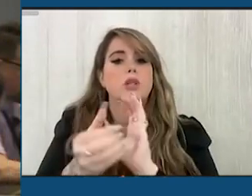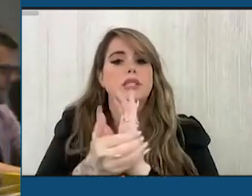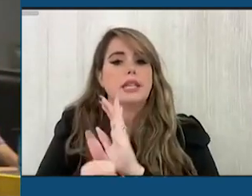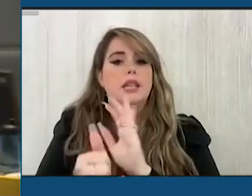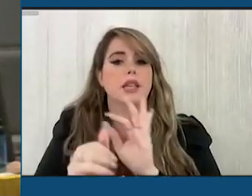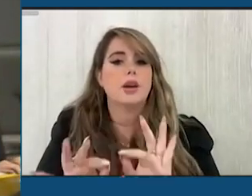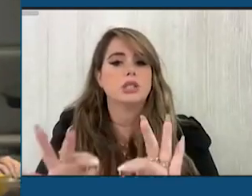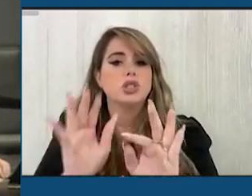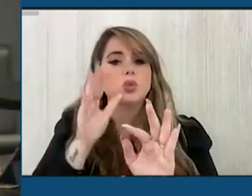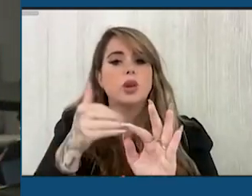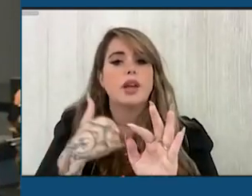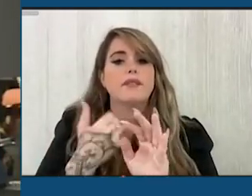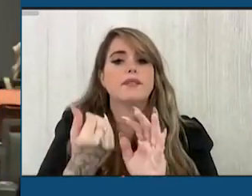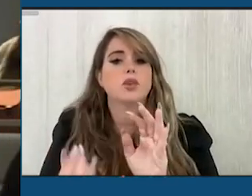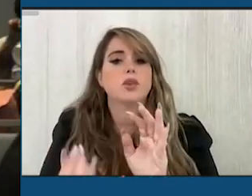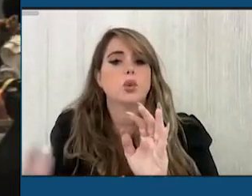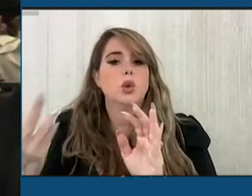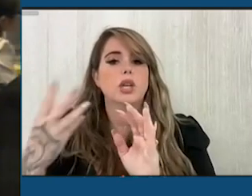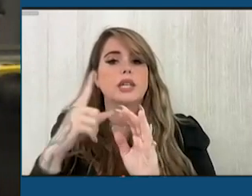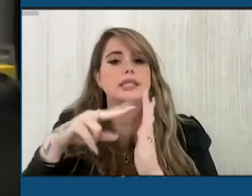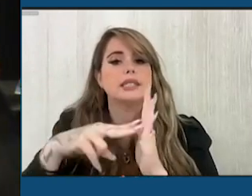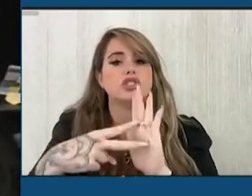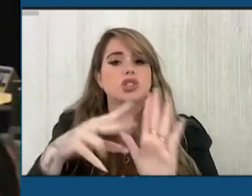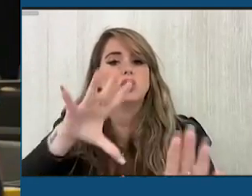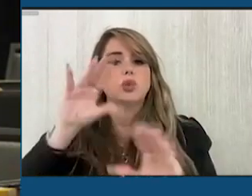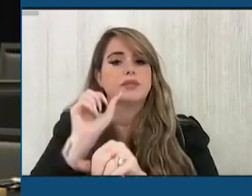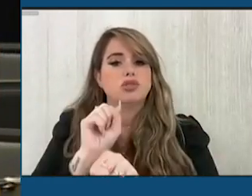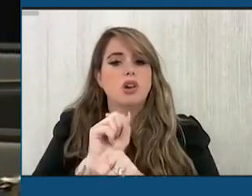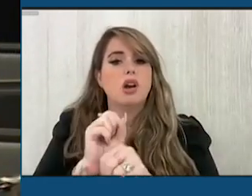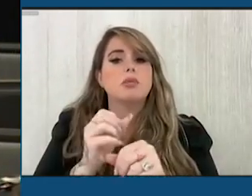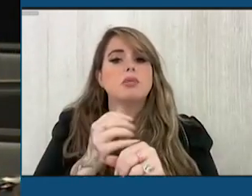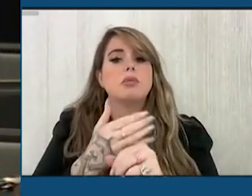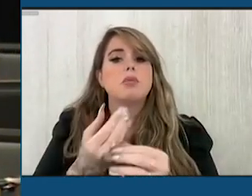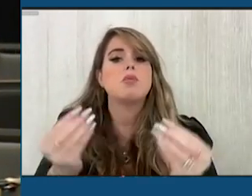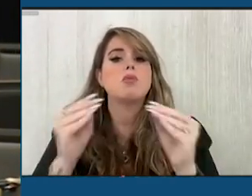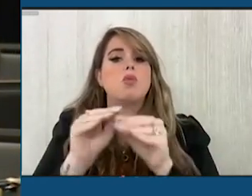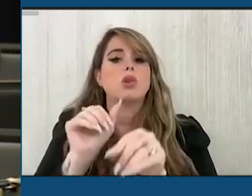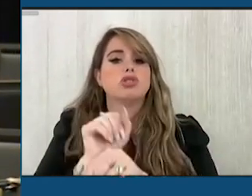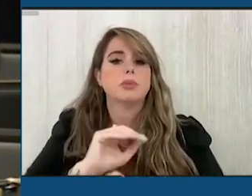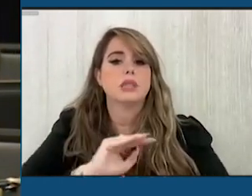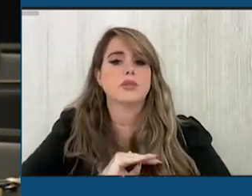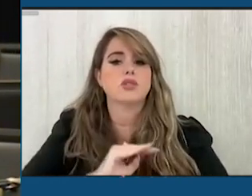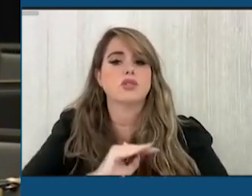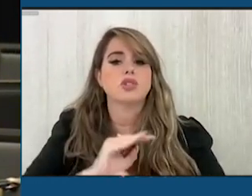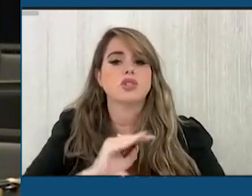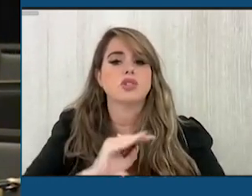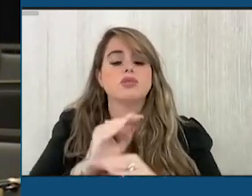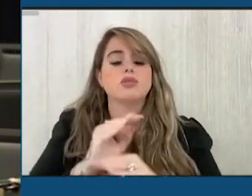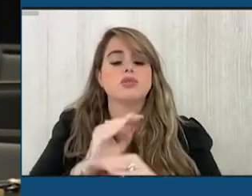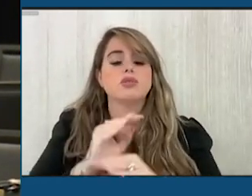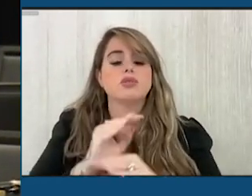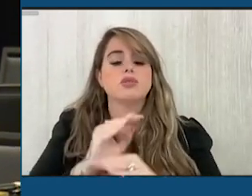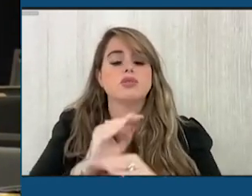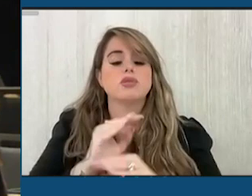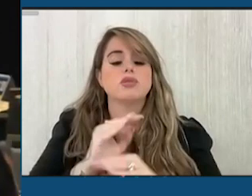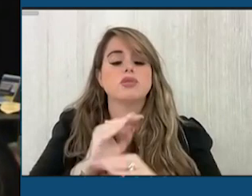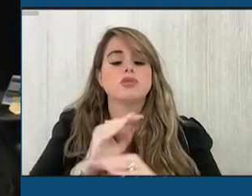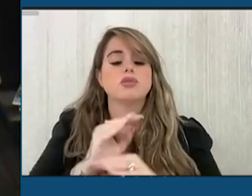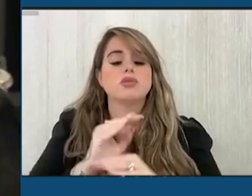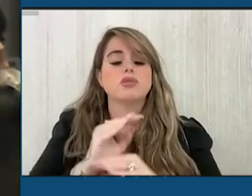fewer intentions to leave your job, greater job satisfaction, less burnout, more engagement. You're more comfortable speaking up when things go